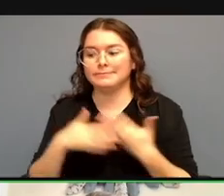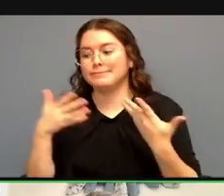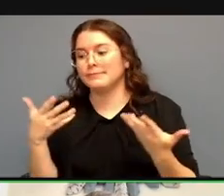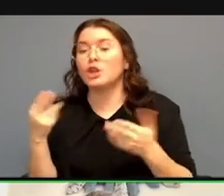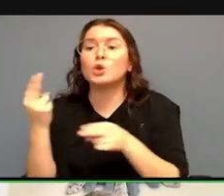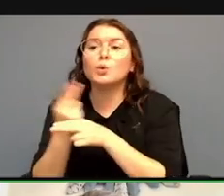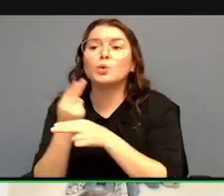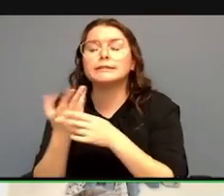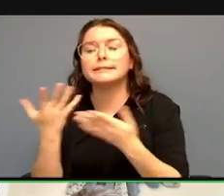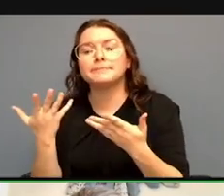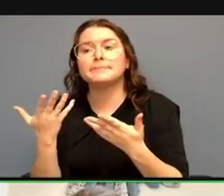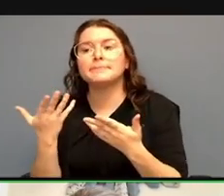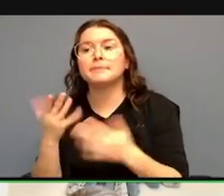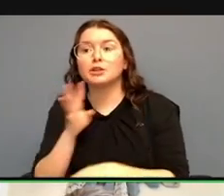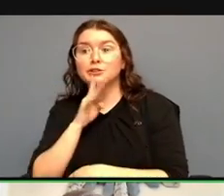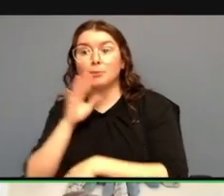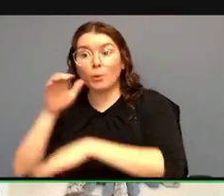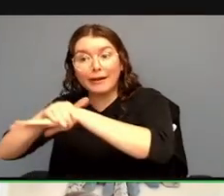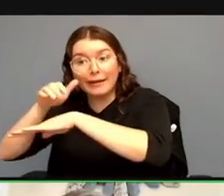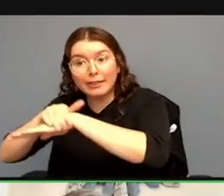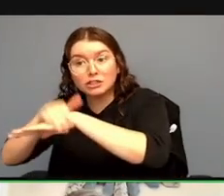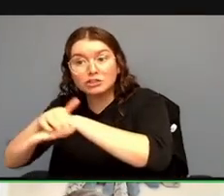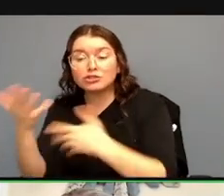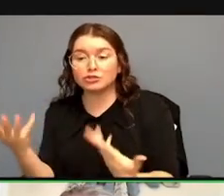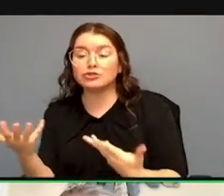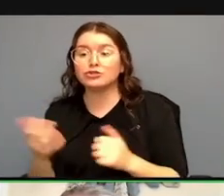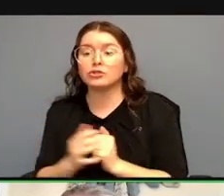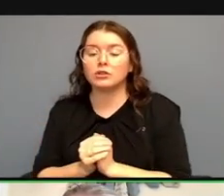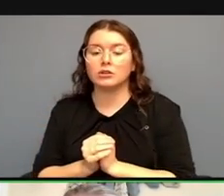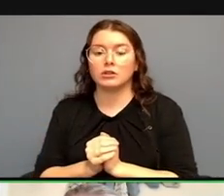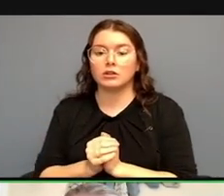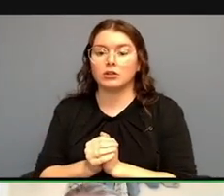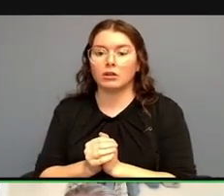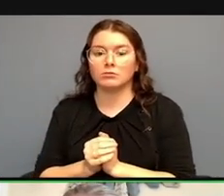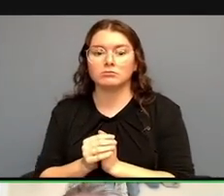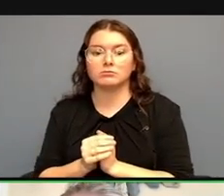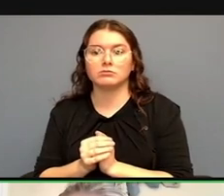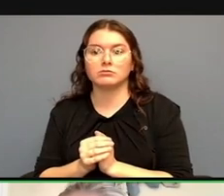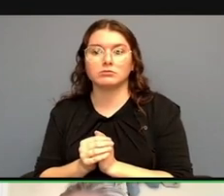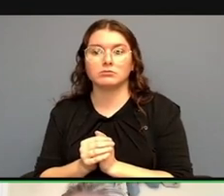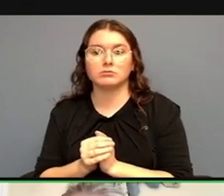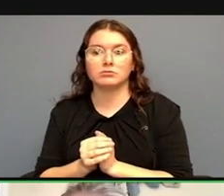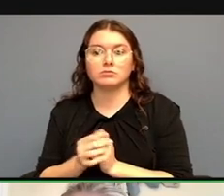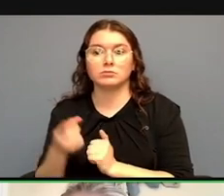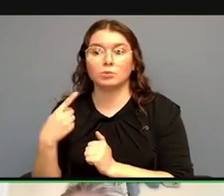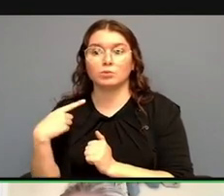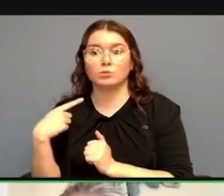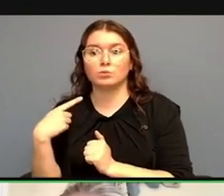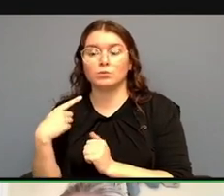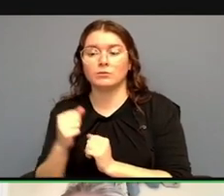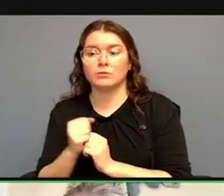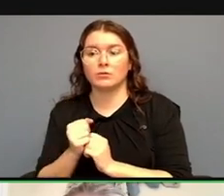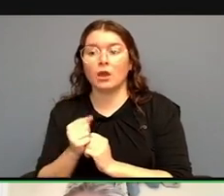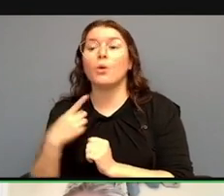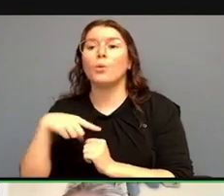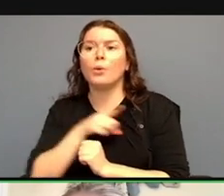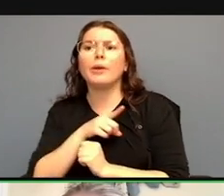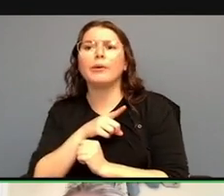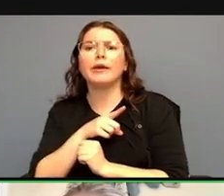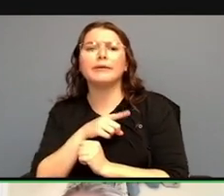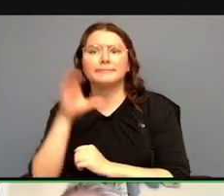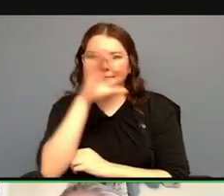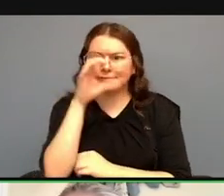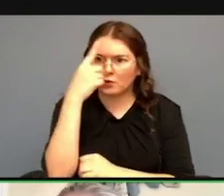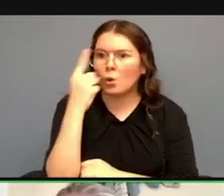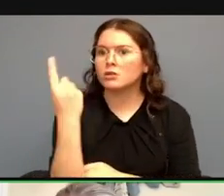using spoken English, we would be looking for someone